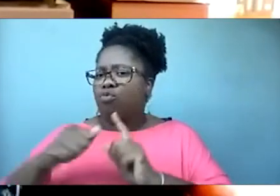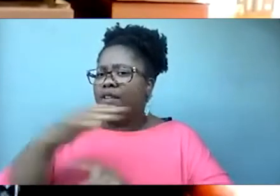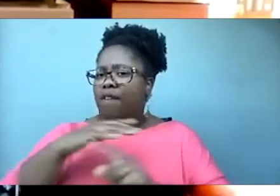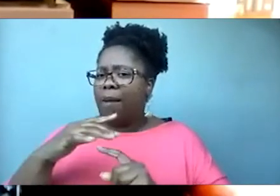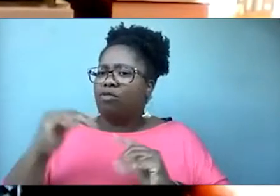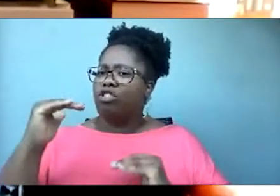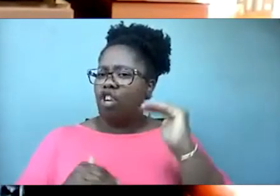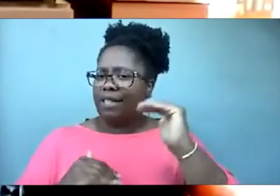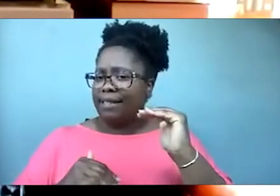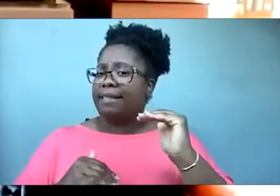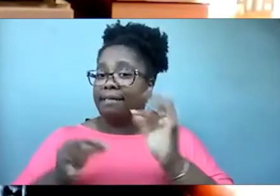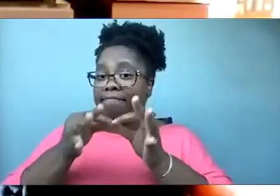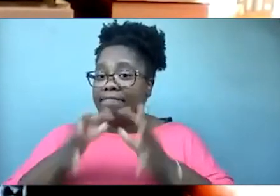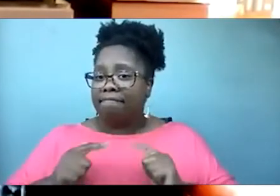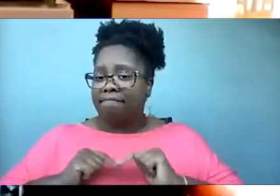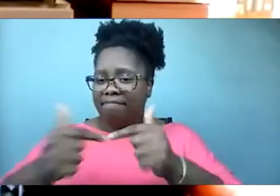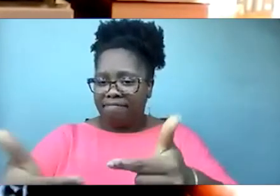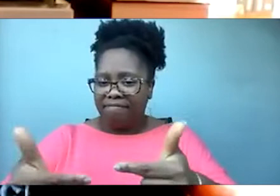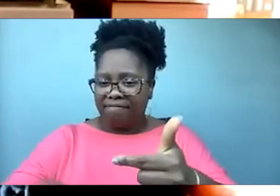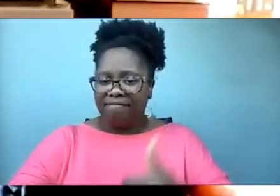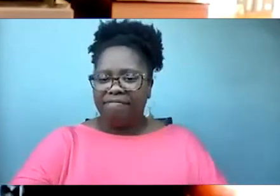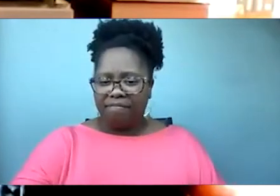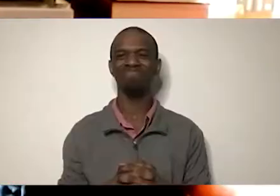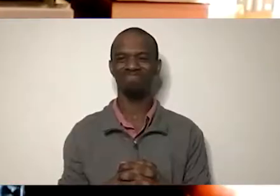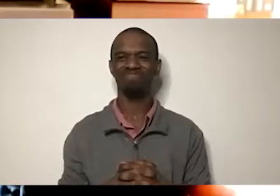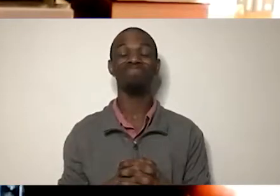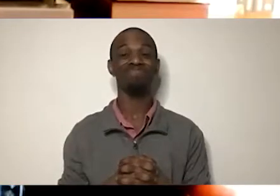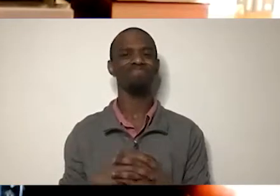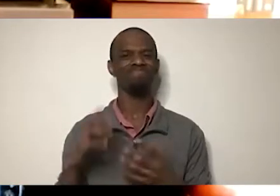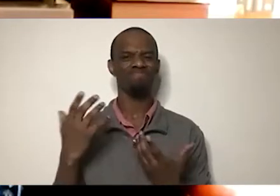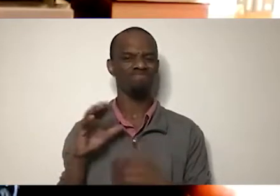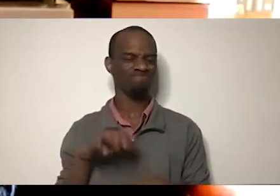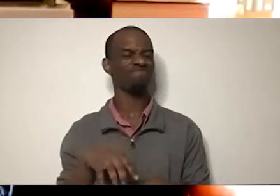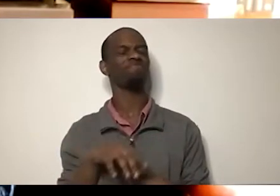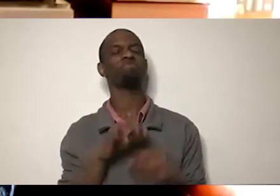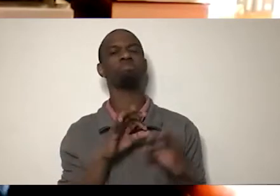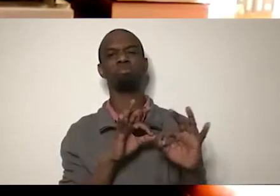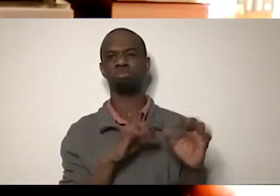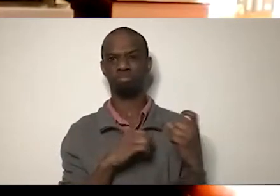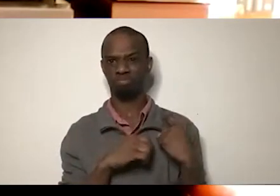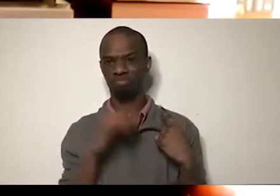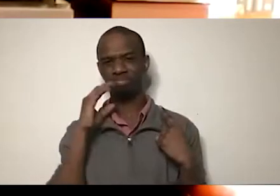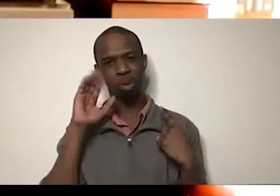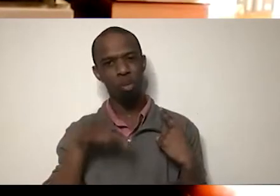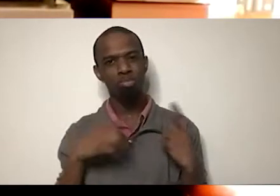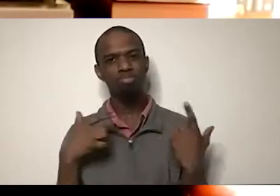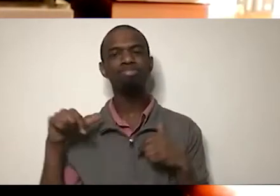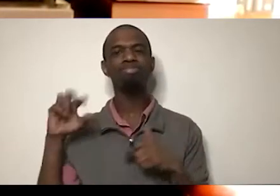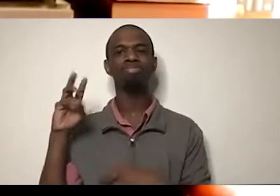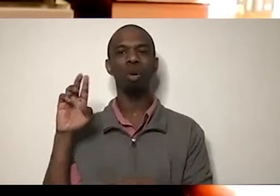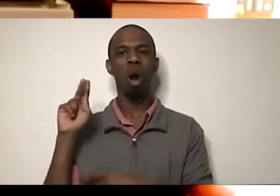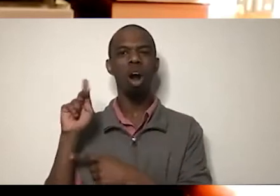I came to this work because I had worked in political campaigns around New York City and was able to see the